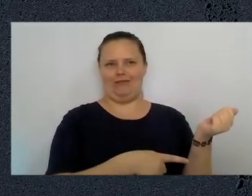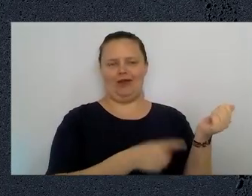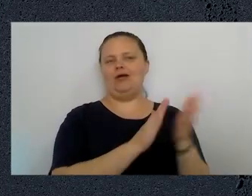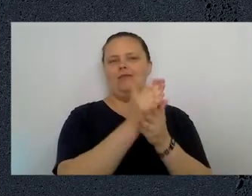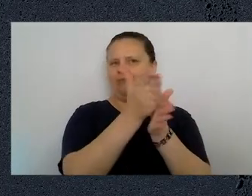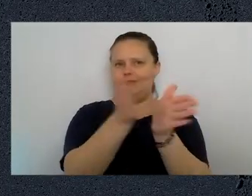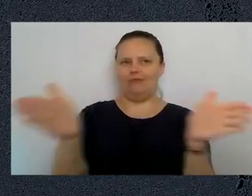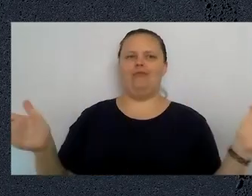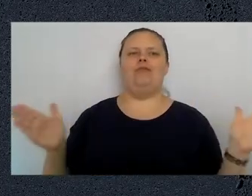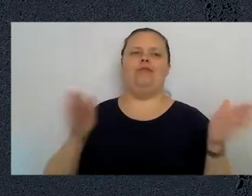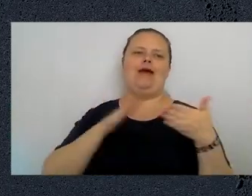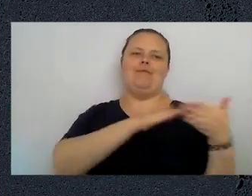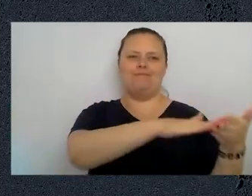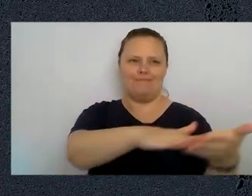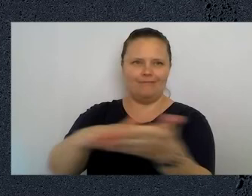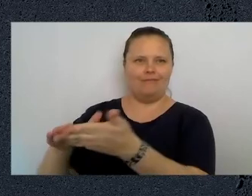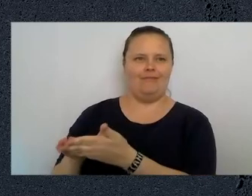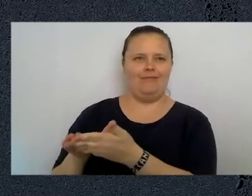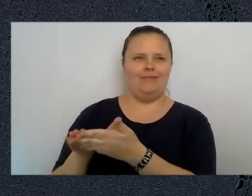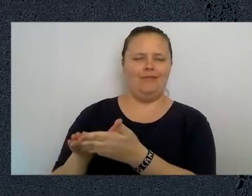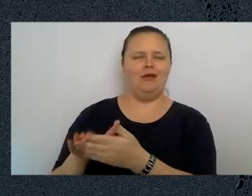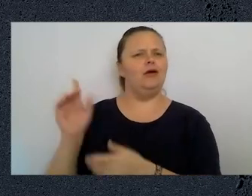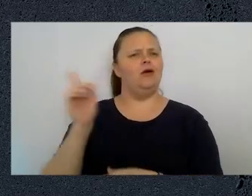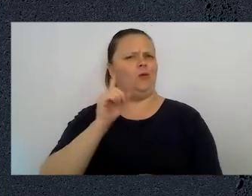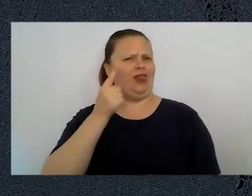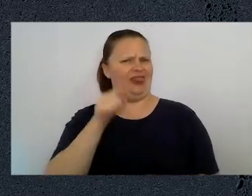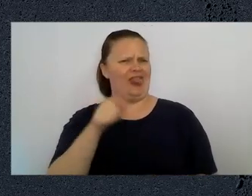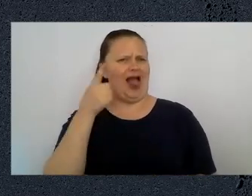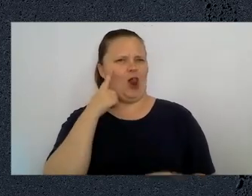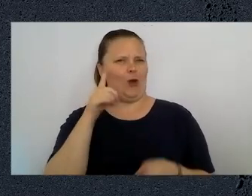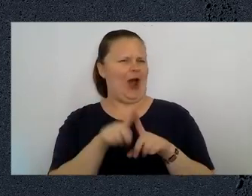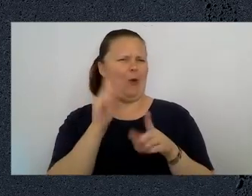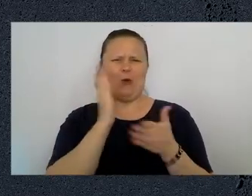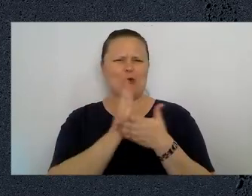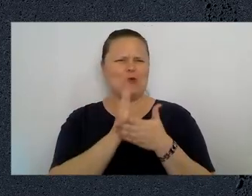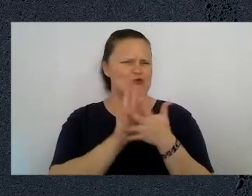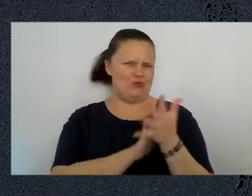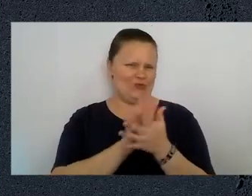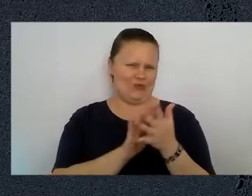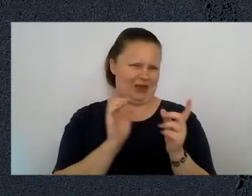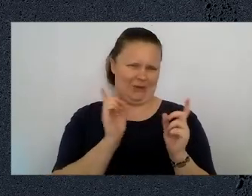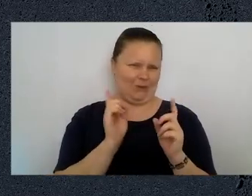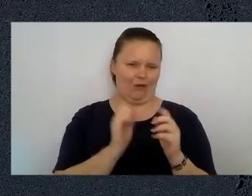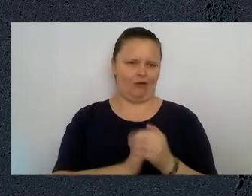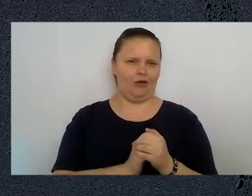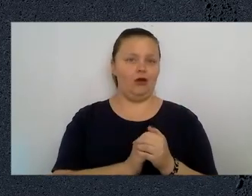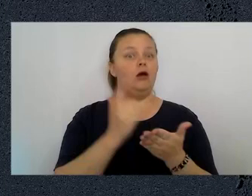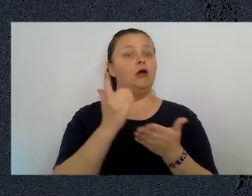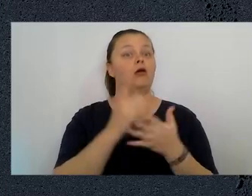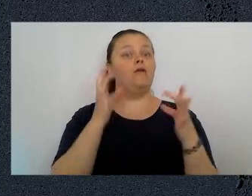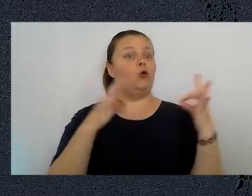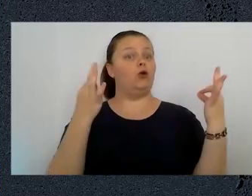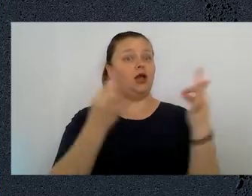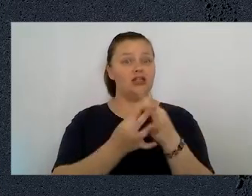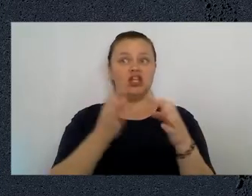people. So what does that look like? What does that actually mean? A lot of organizations, a lot of places, a lot